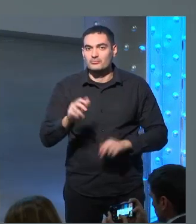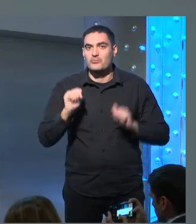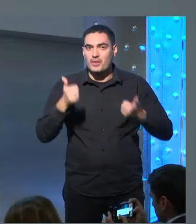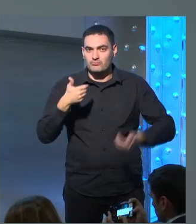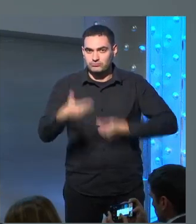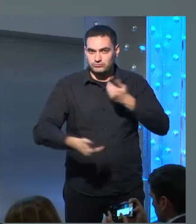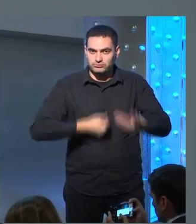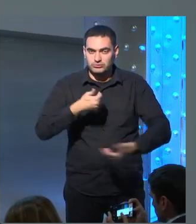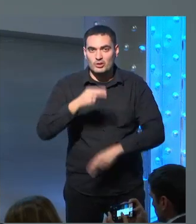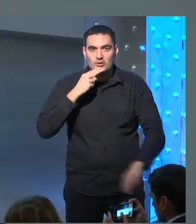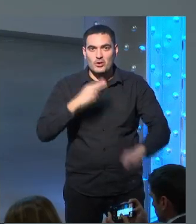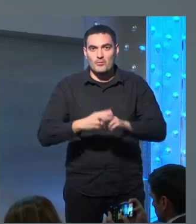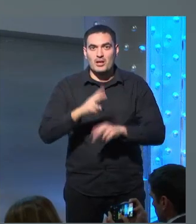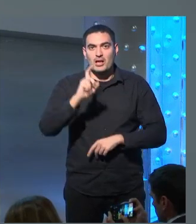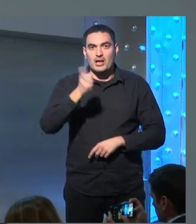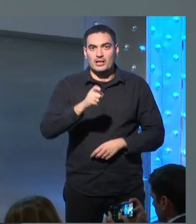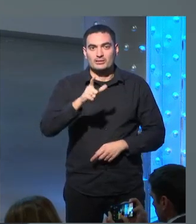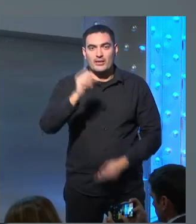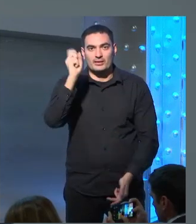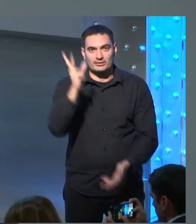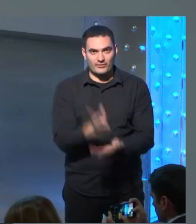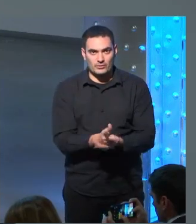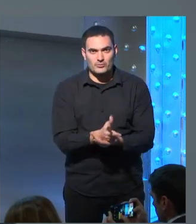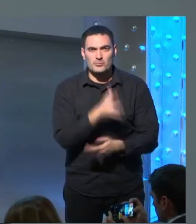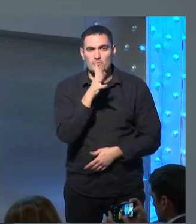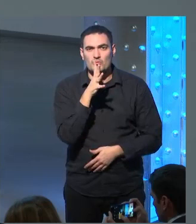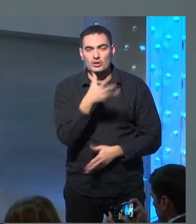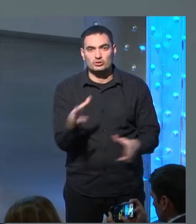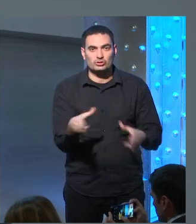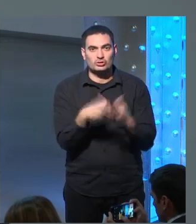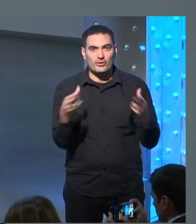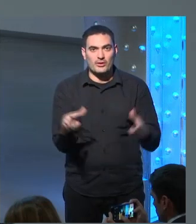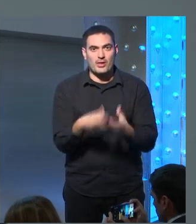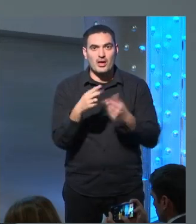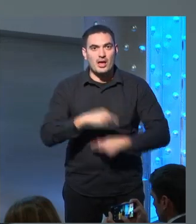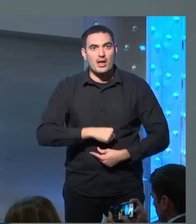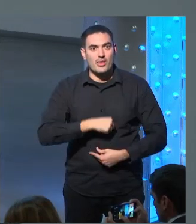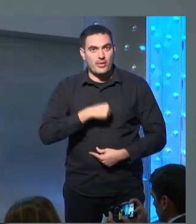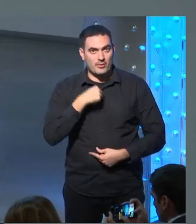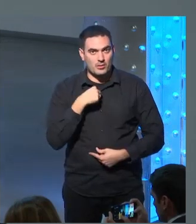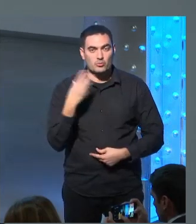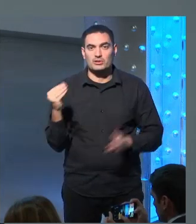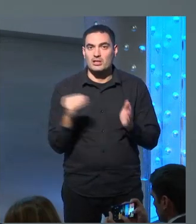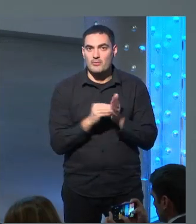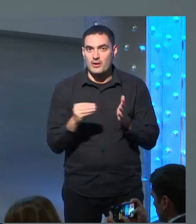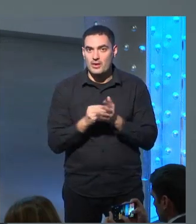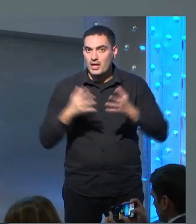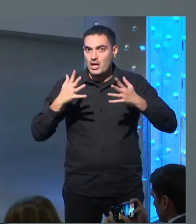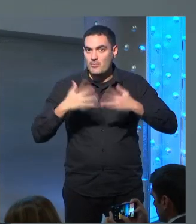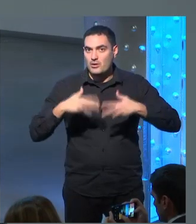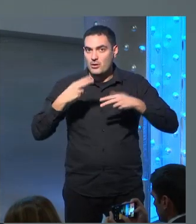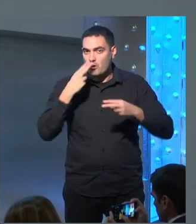have started this challenge, XLDesafío, that from the civil society that